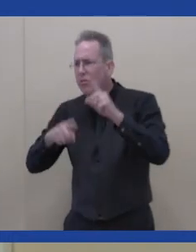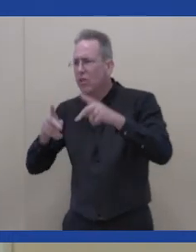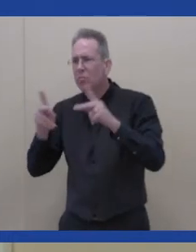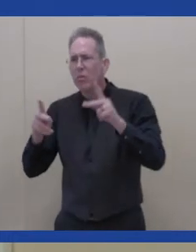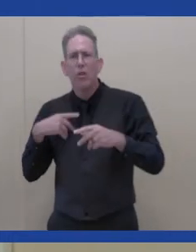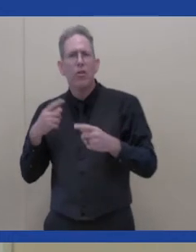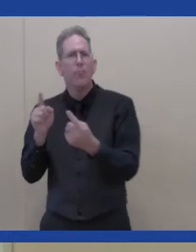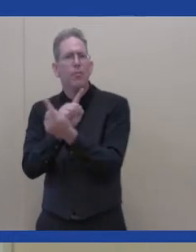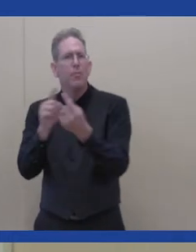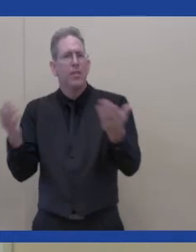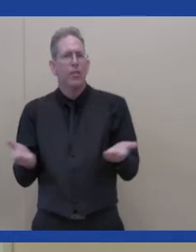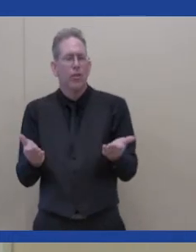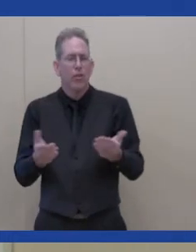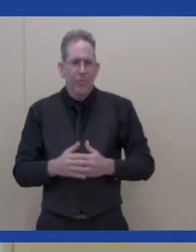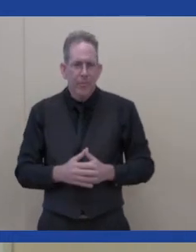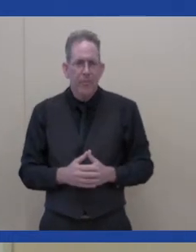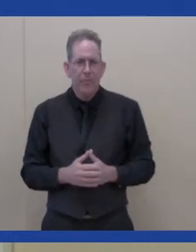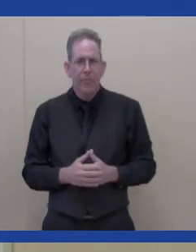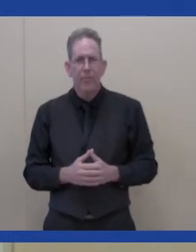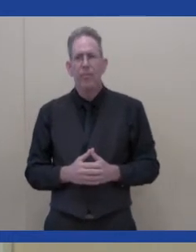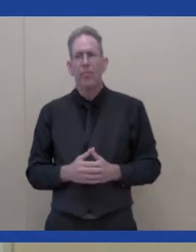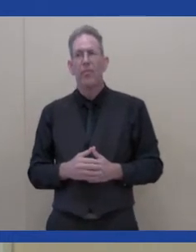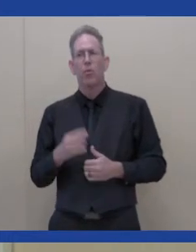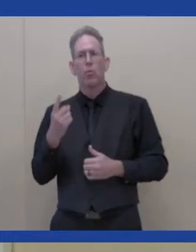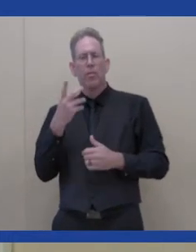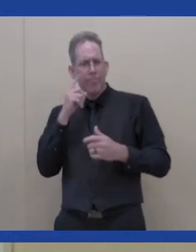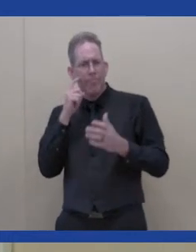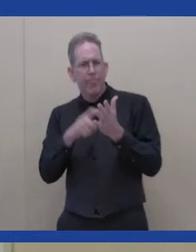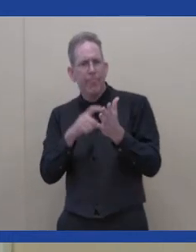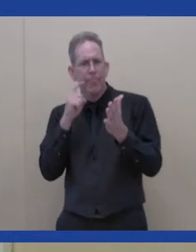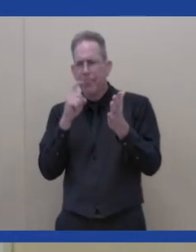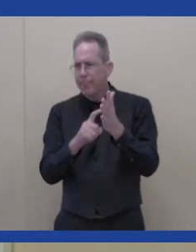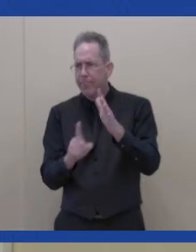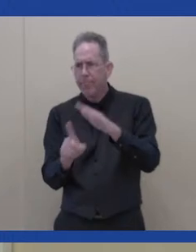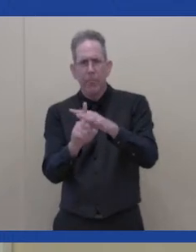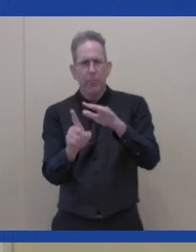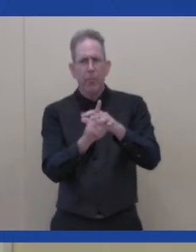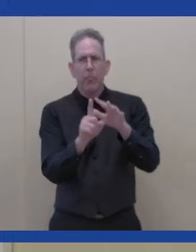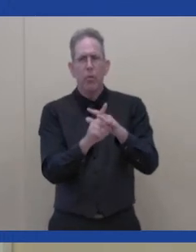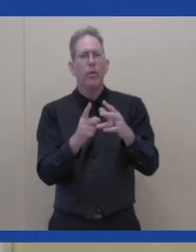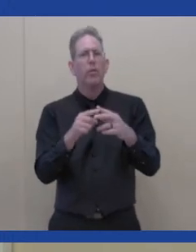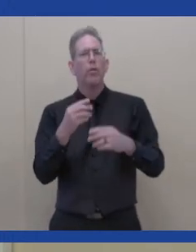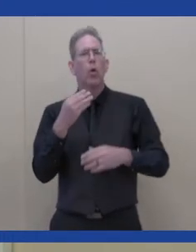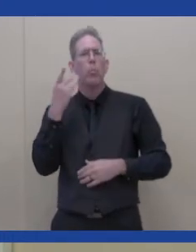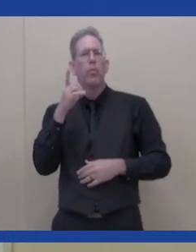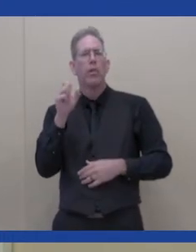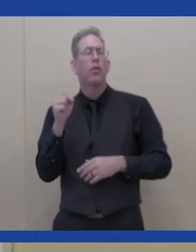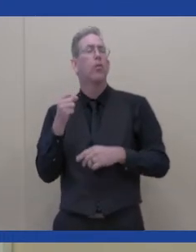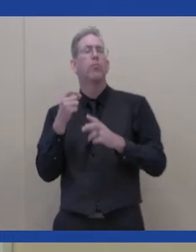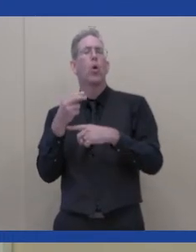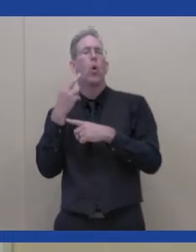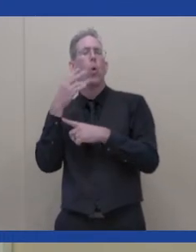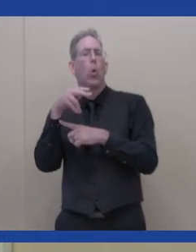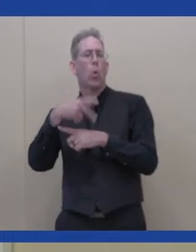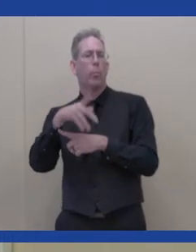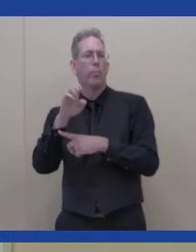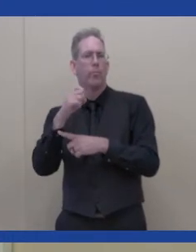through in each of those interactions was hope. Hope for a collective future and an eagerness to be engaged and